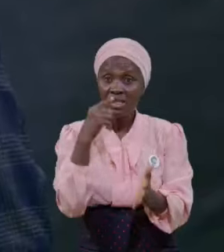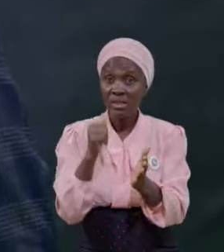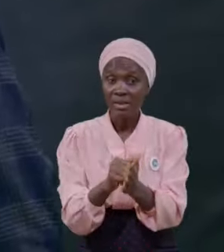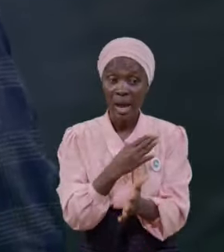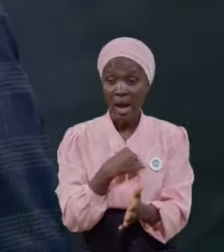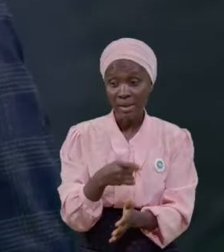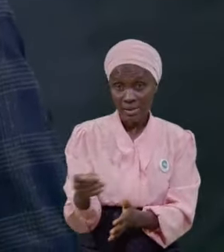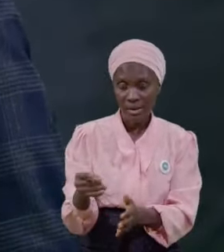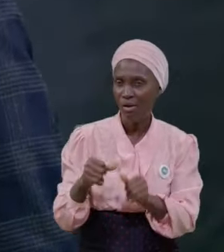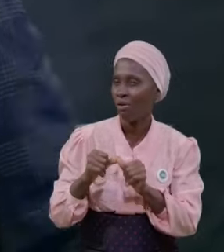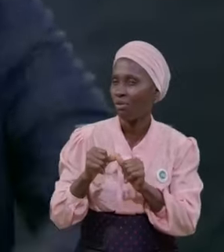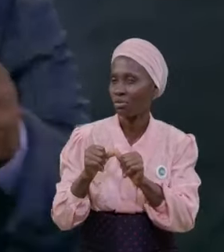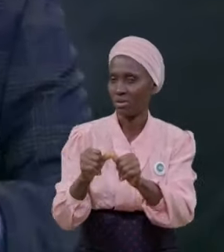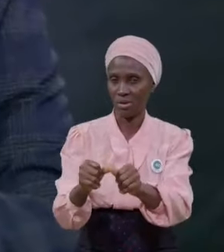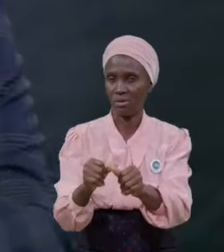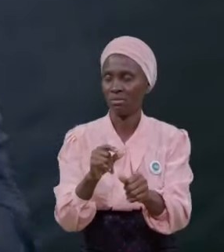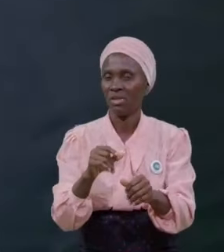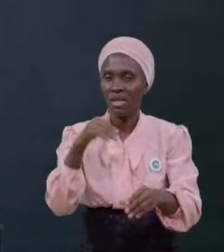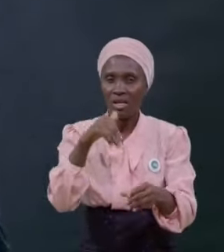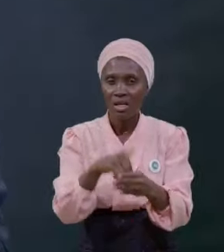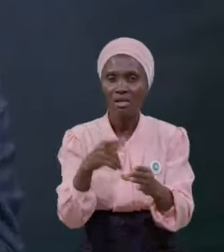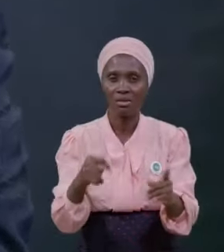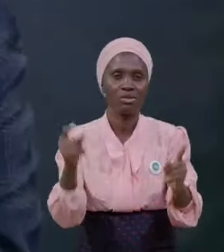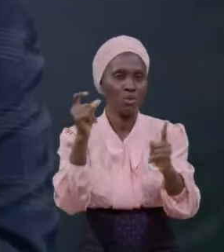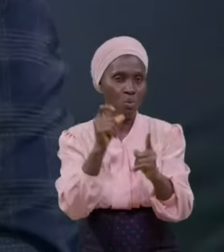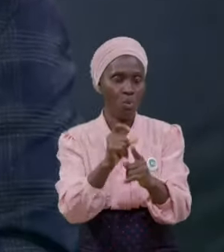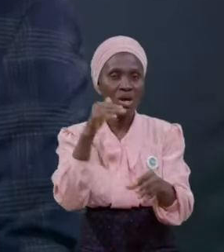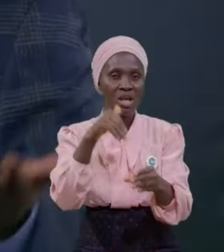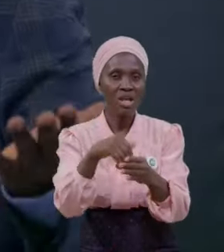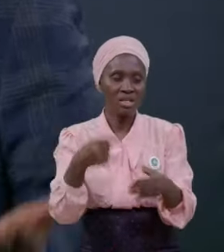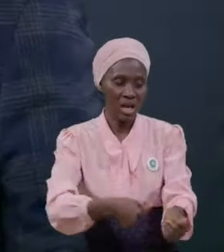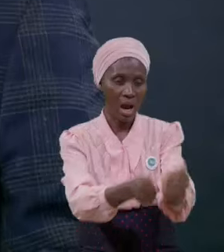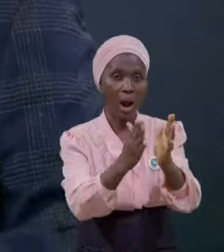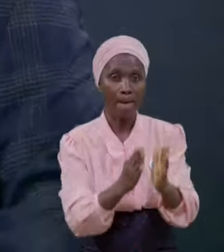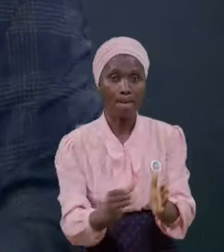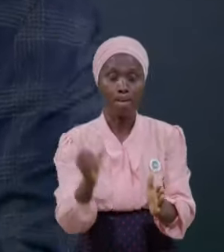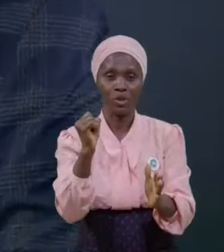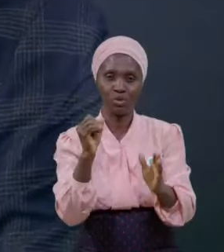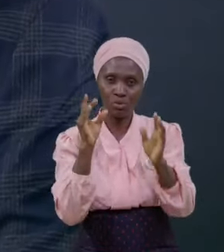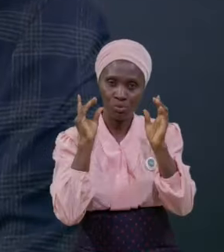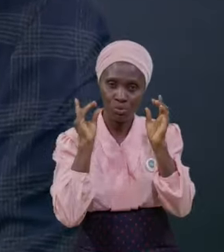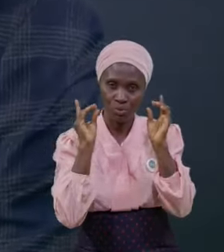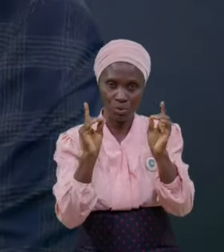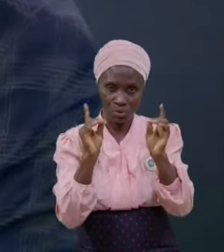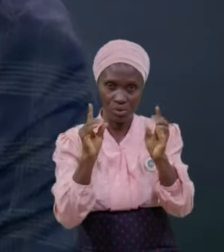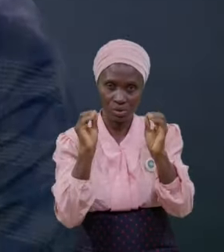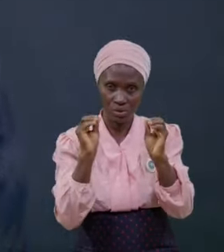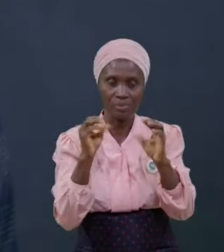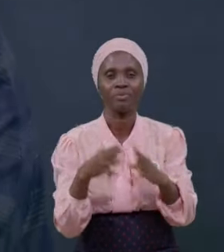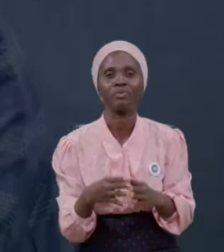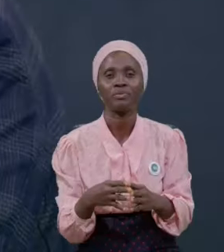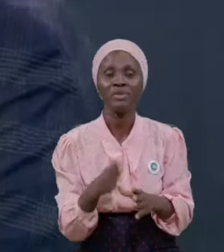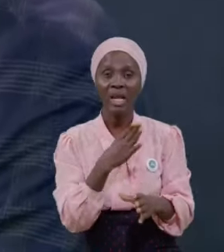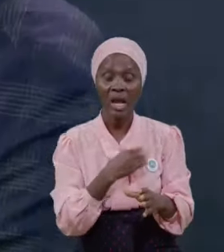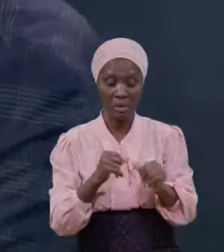the apostles' doctrine. And it says, and in fellowship. And it says, in breaking of bread